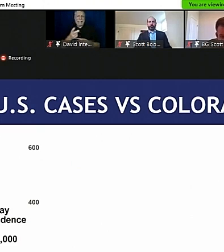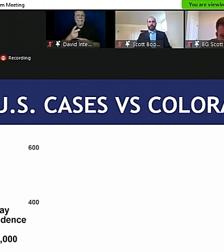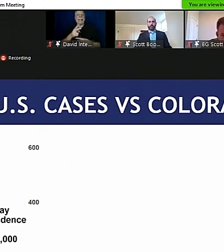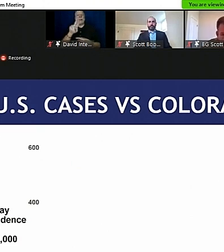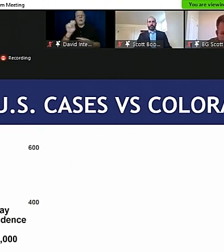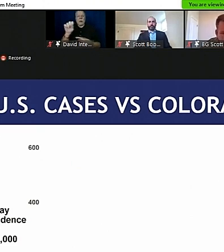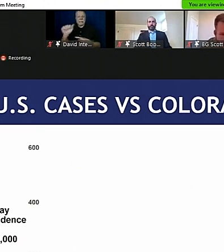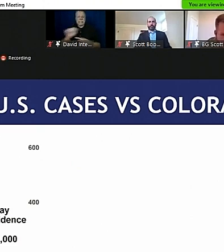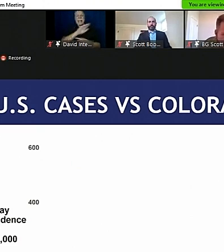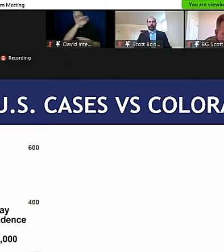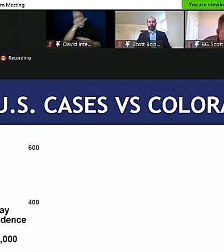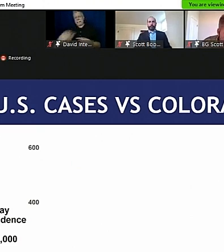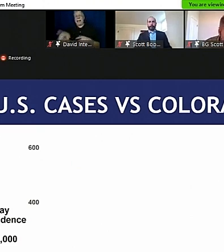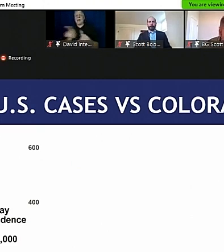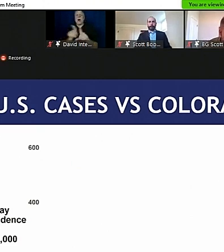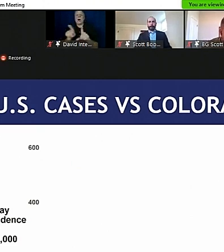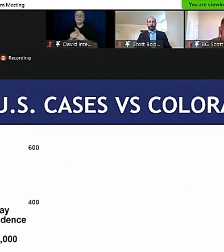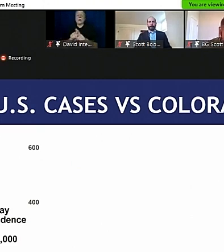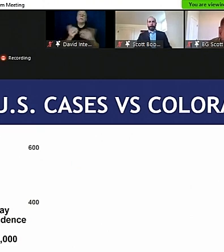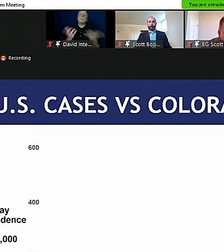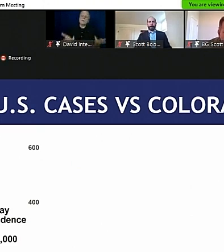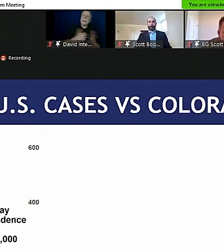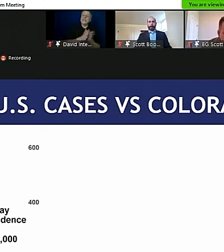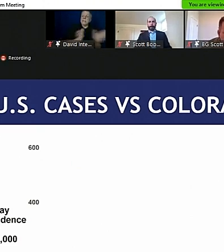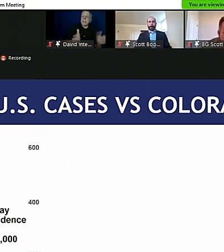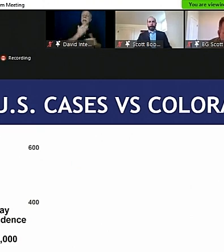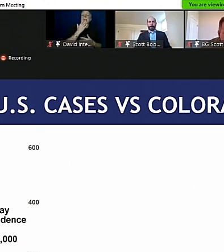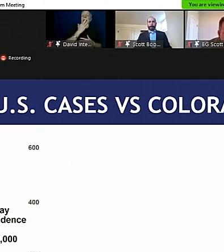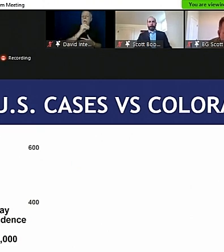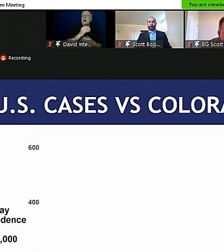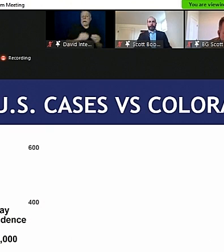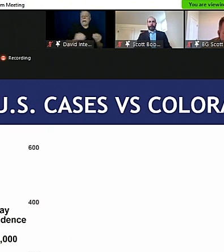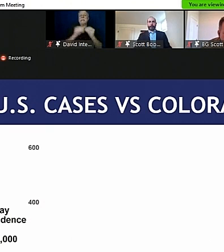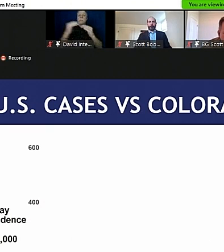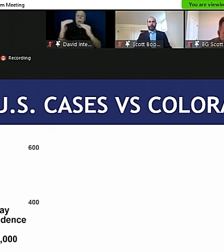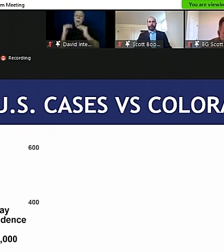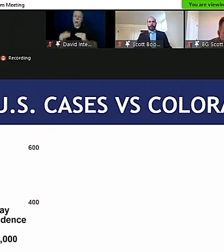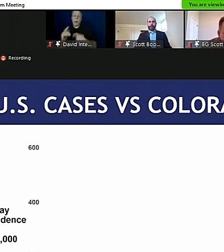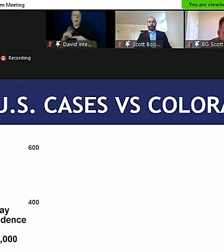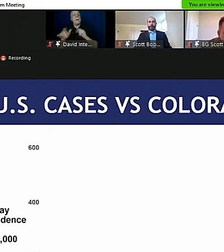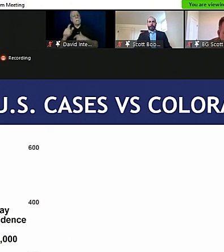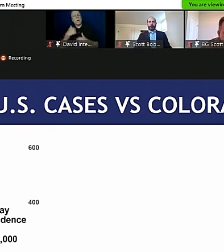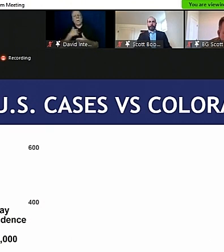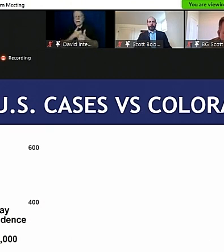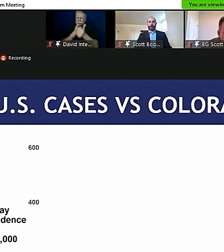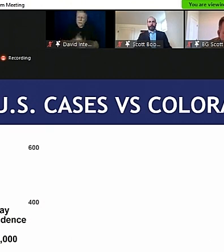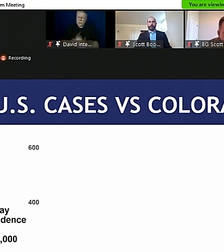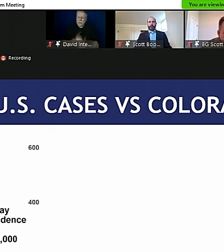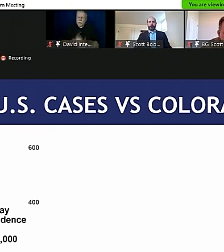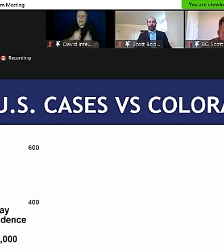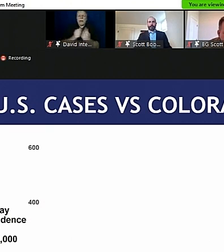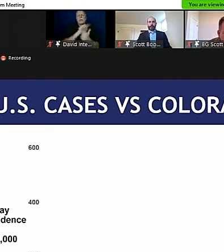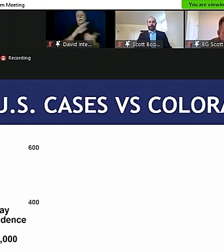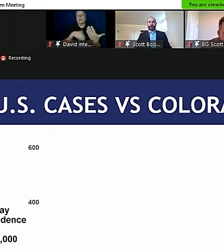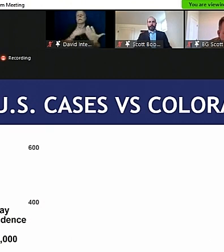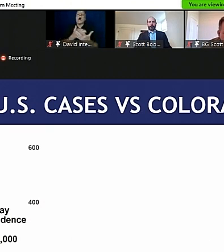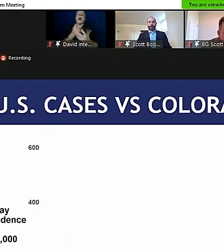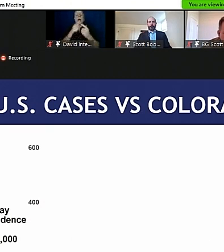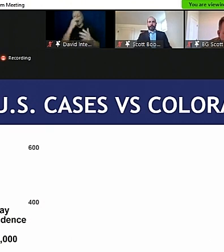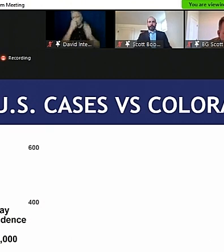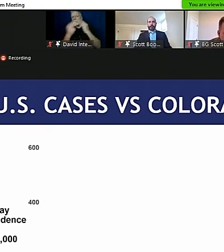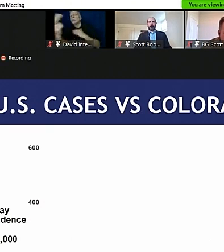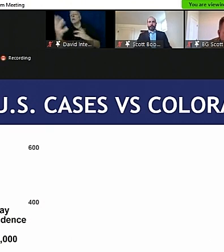Overall, Colorado's rates are lower than national rates, but we are tracking pretty closely with the overall trajectory that we're seeing across the